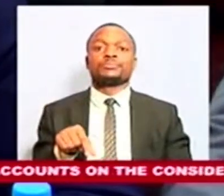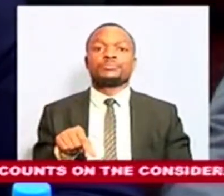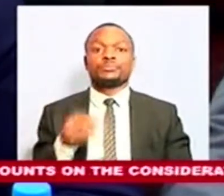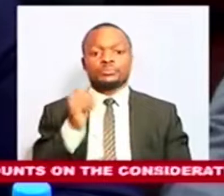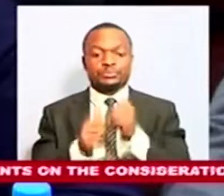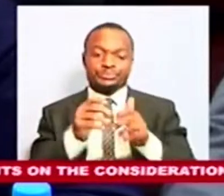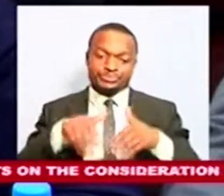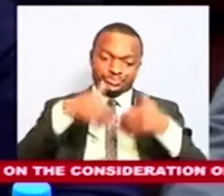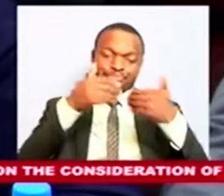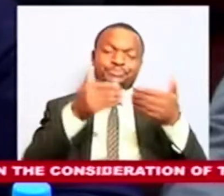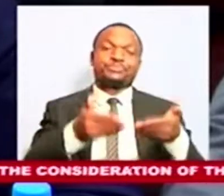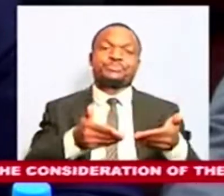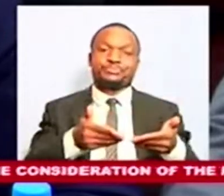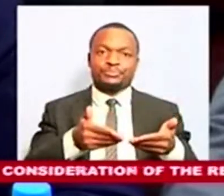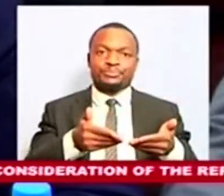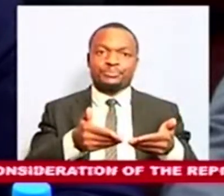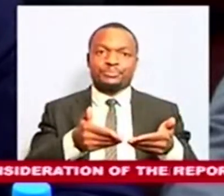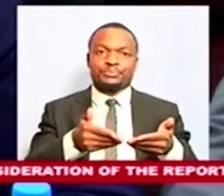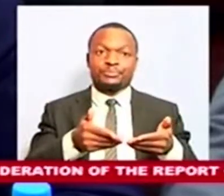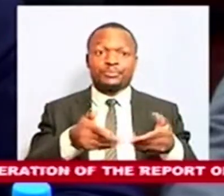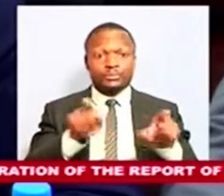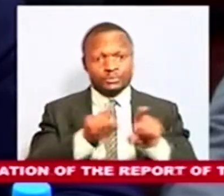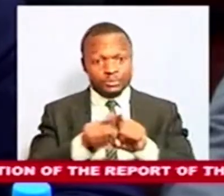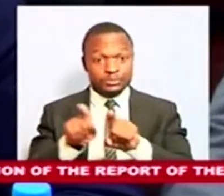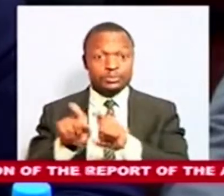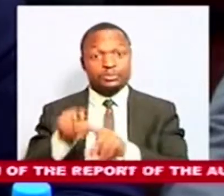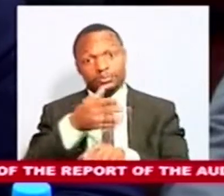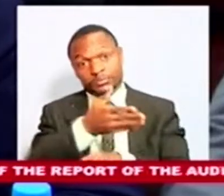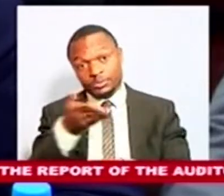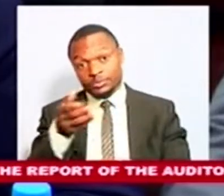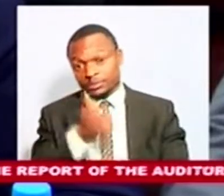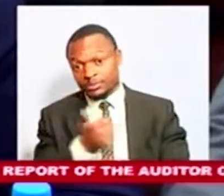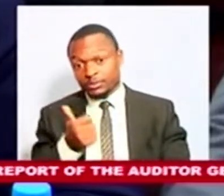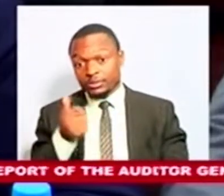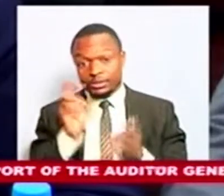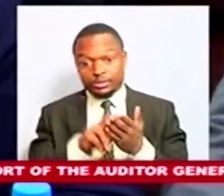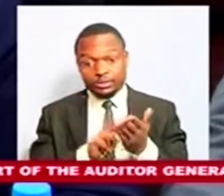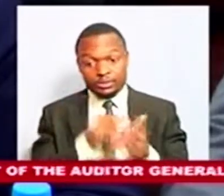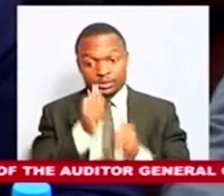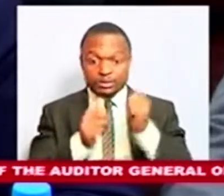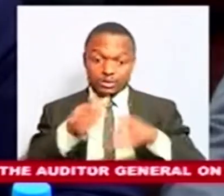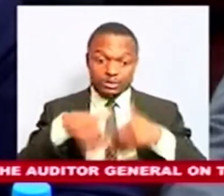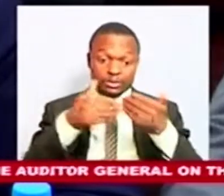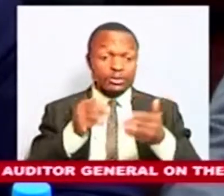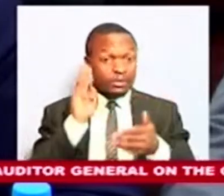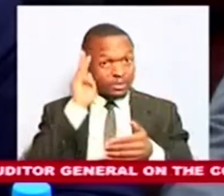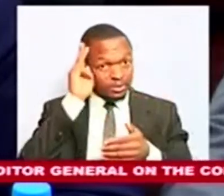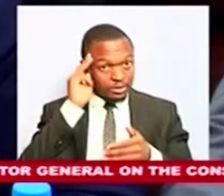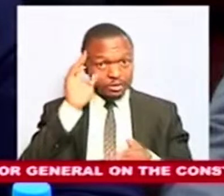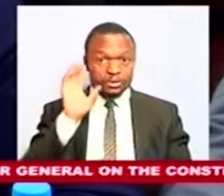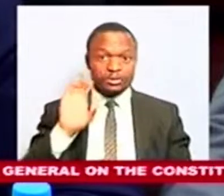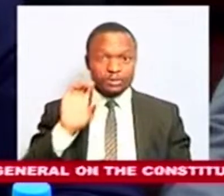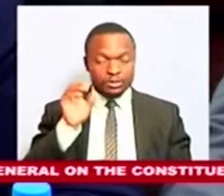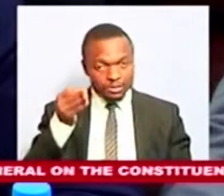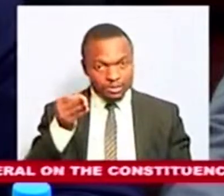we submit. And also there is another report which we submit to the Ministry on